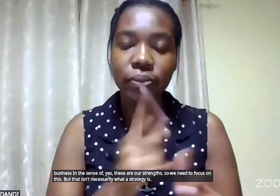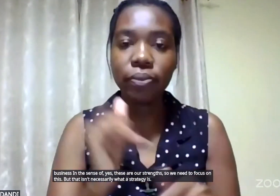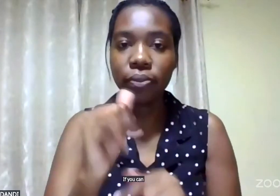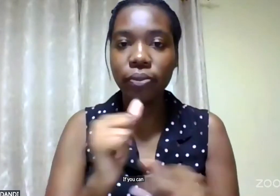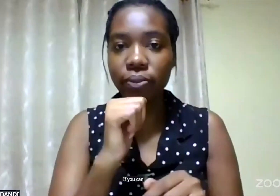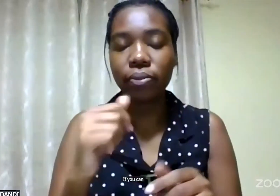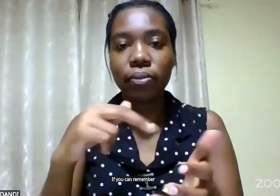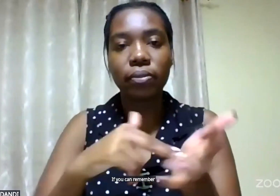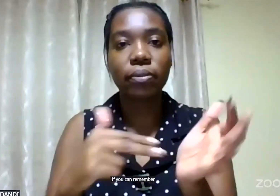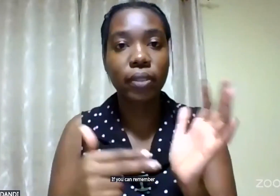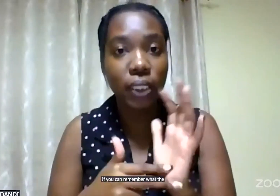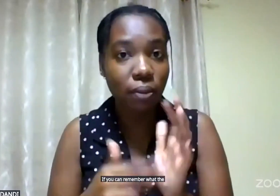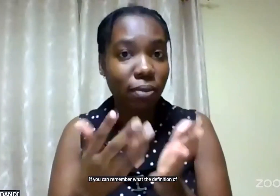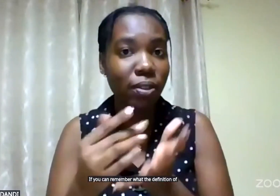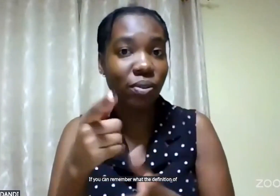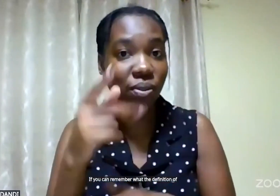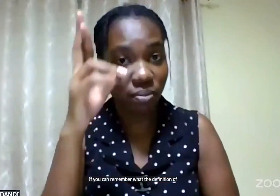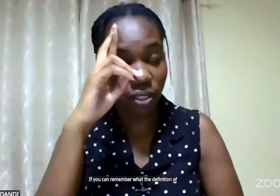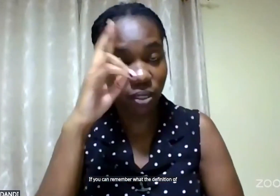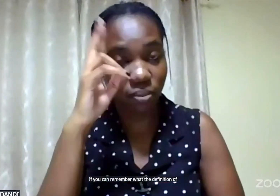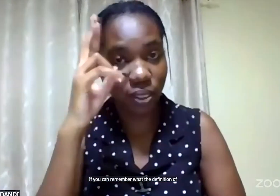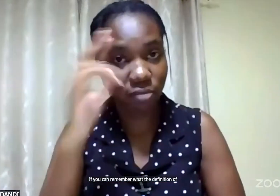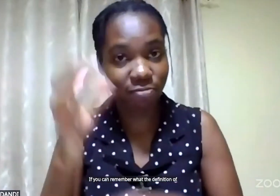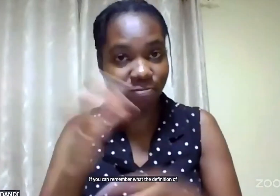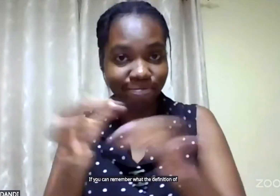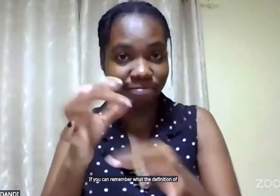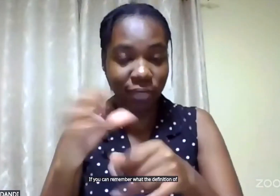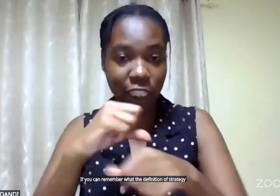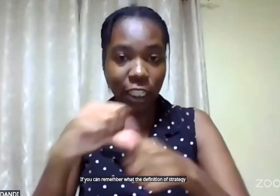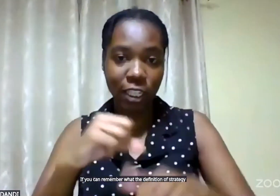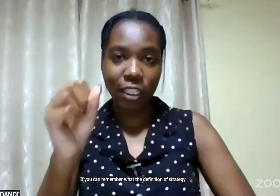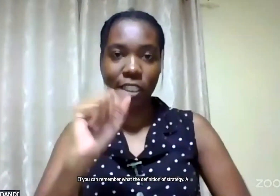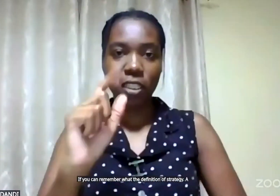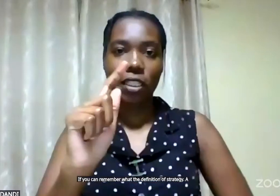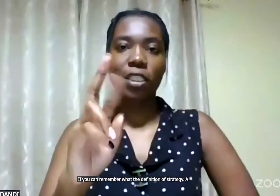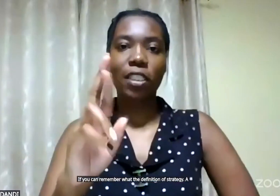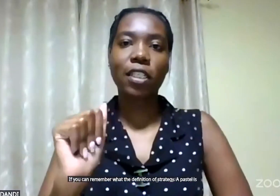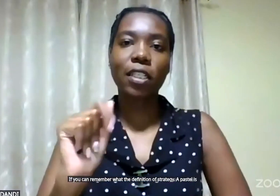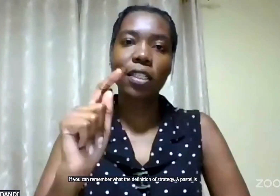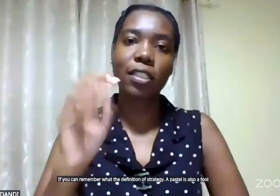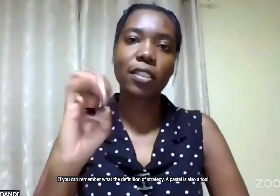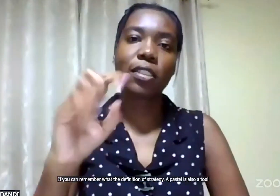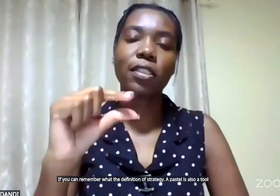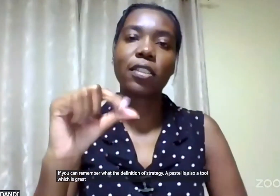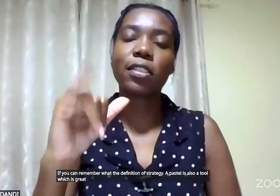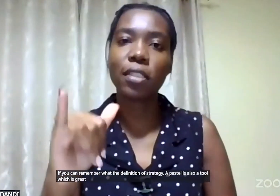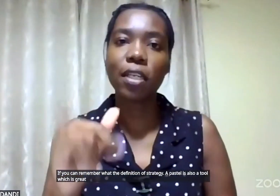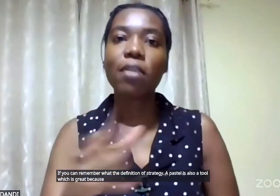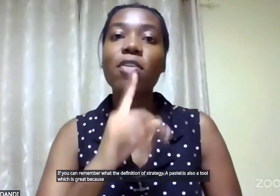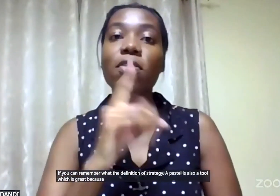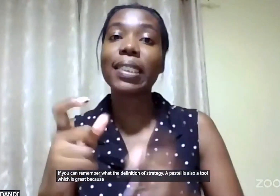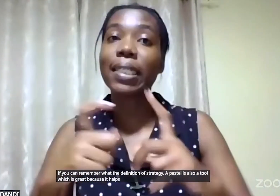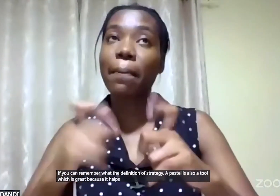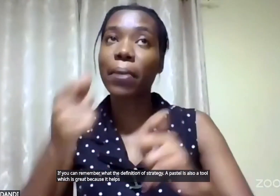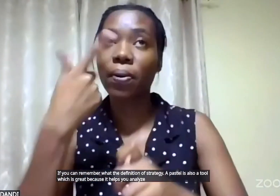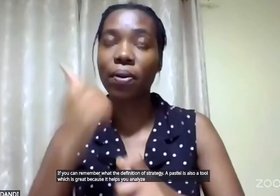what the definition of strategy. A PESTEL is also a tool which is great because it helps you